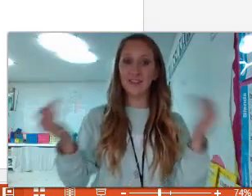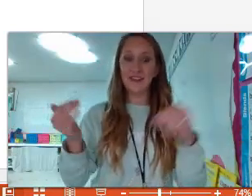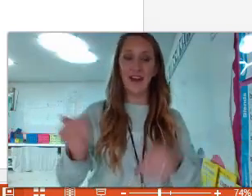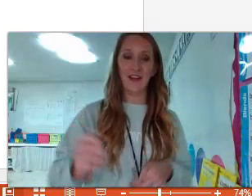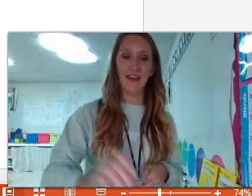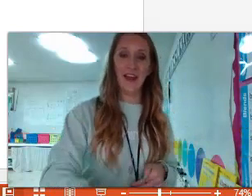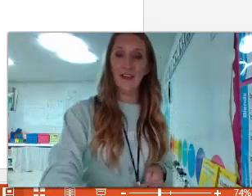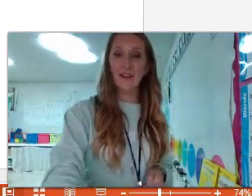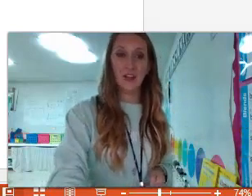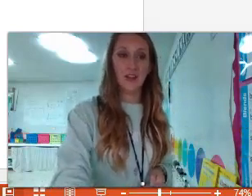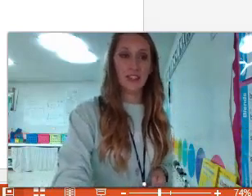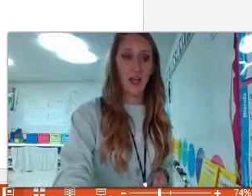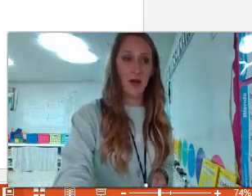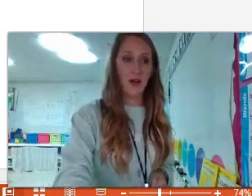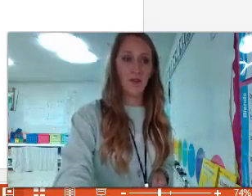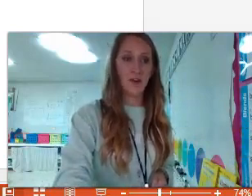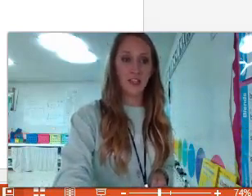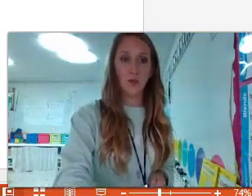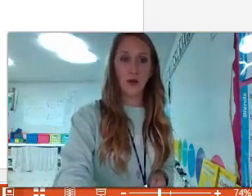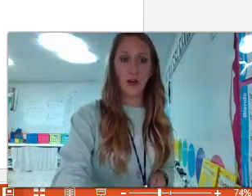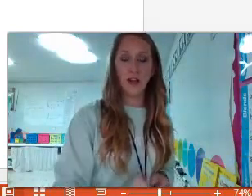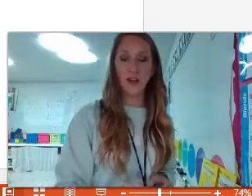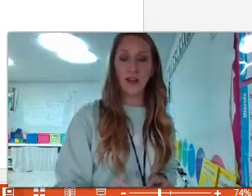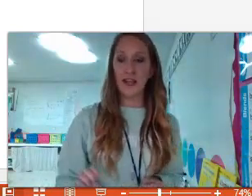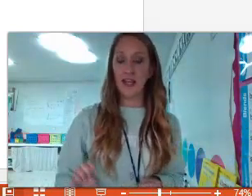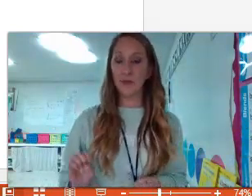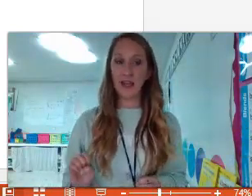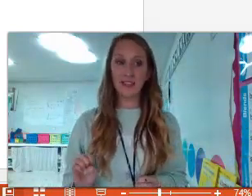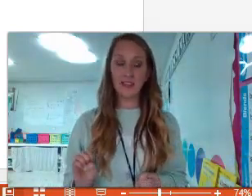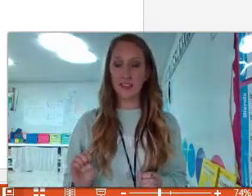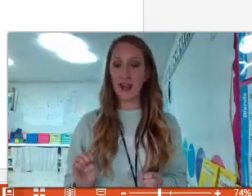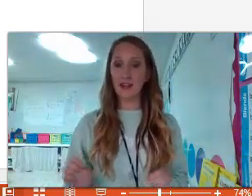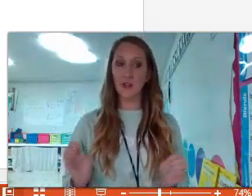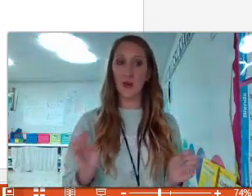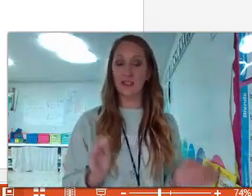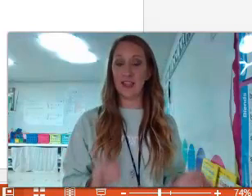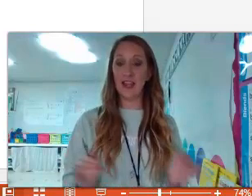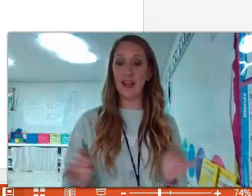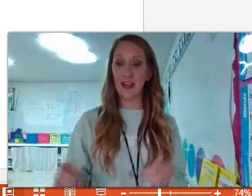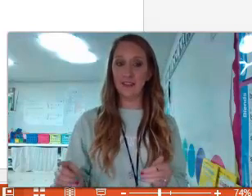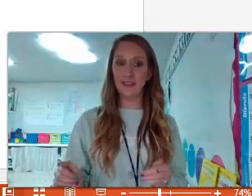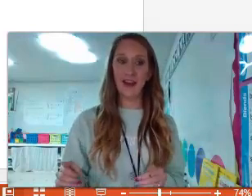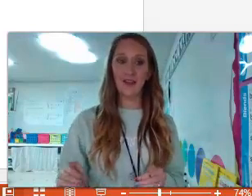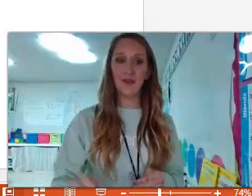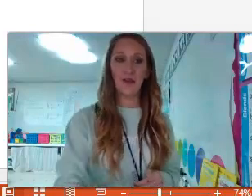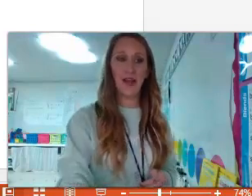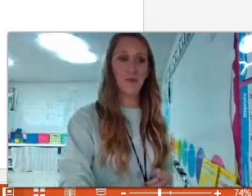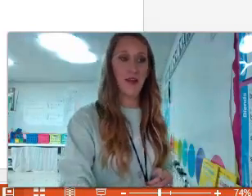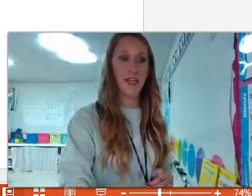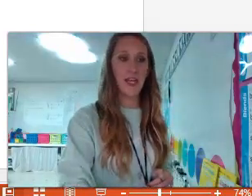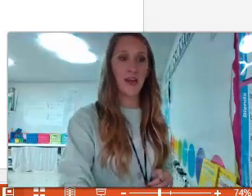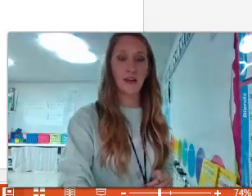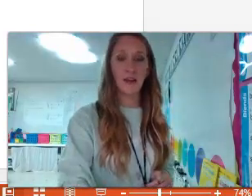What? Okay, so let's go over each word and practice the sign. So we're going to say it and sign it.